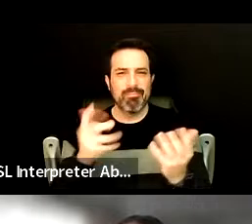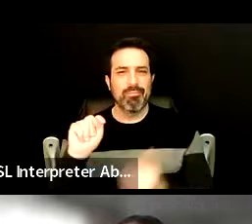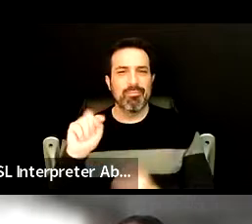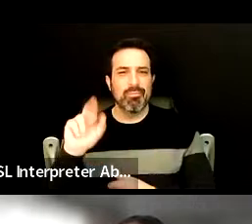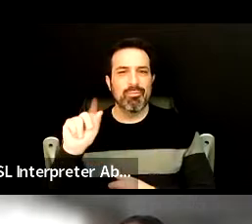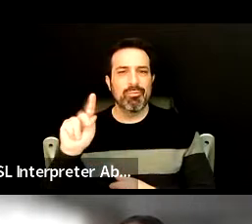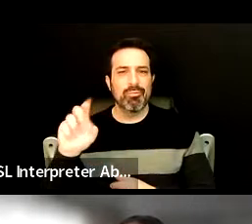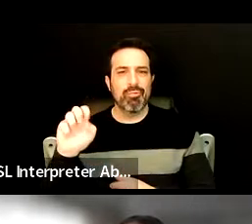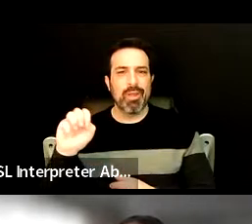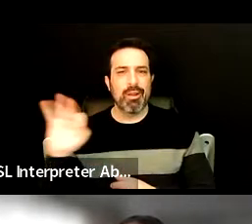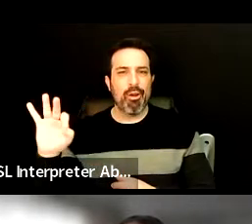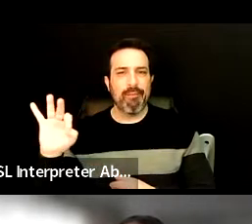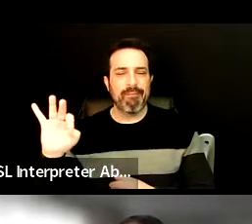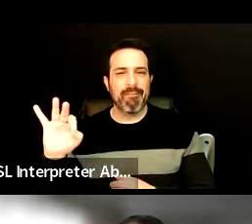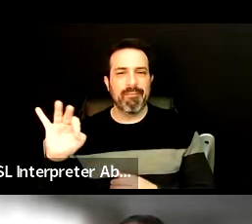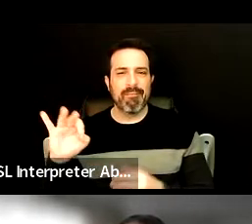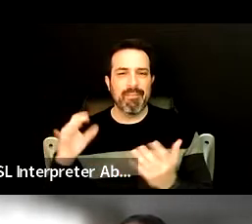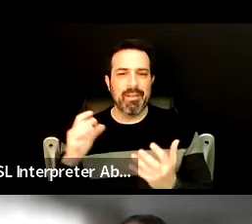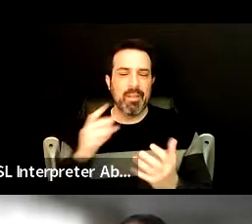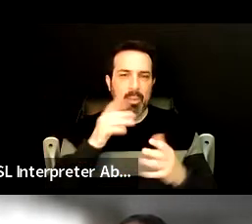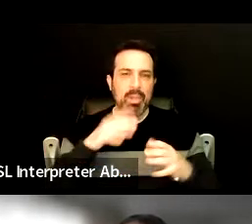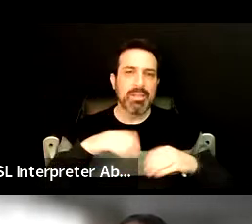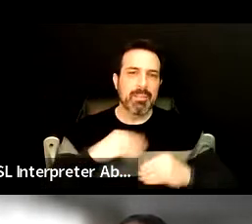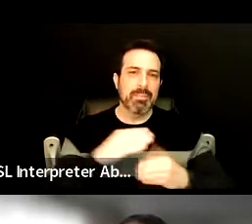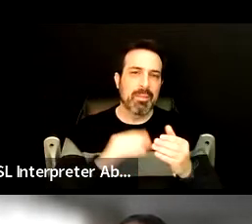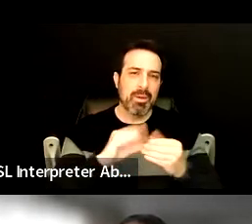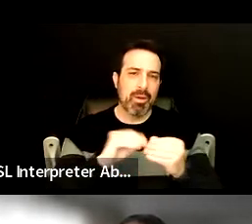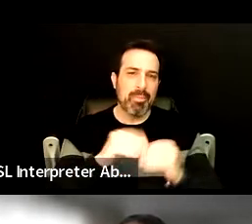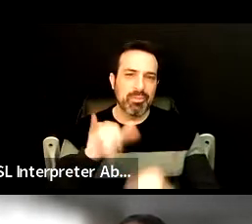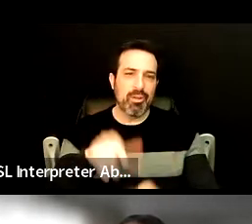are, and then accept some comments on that.